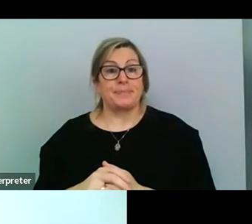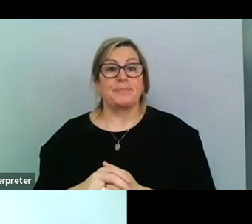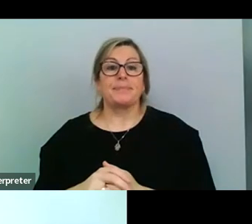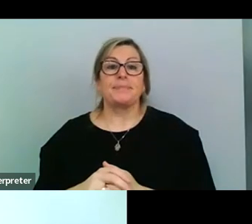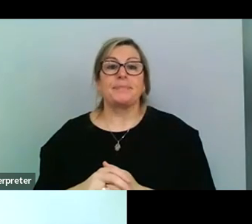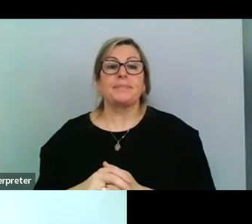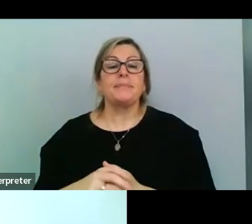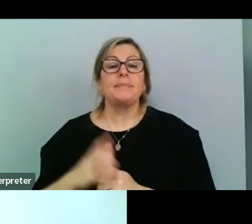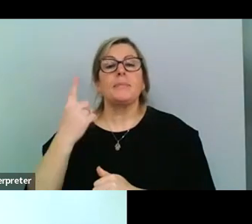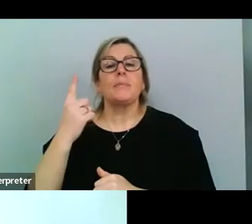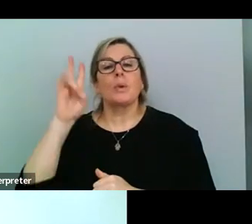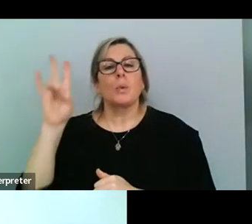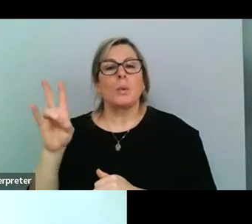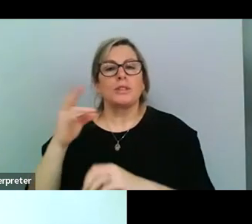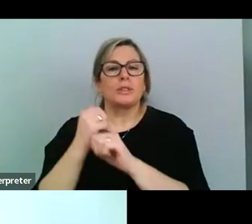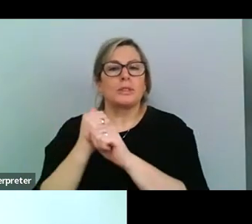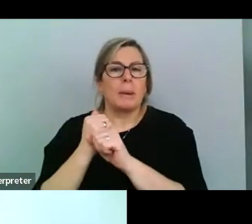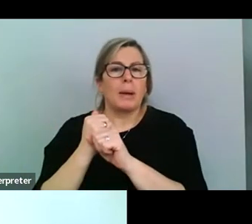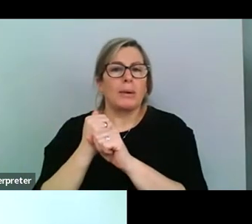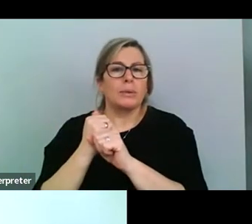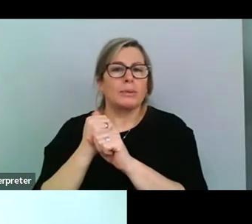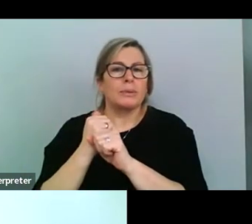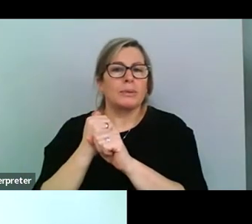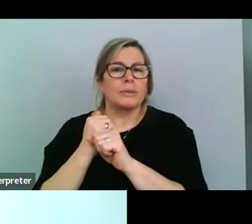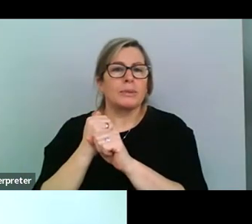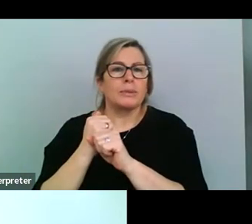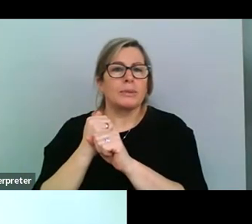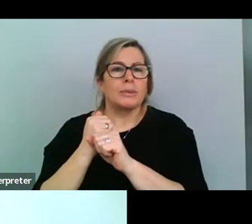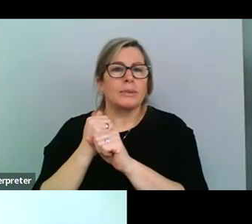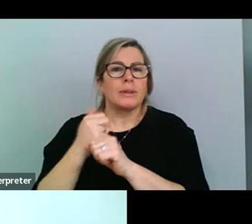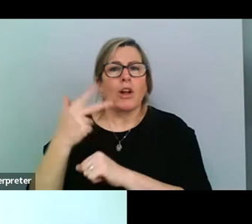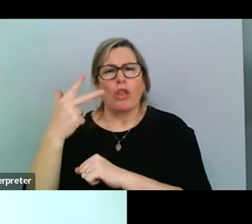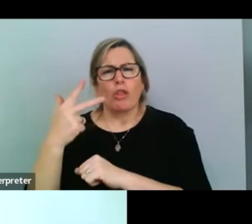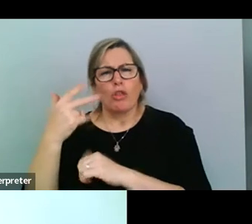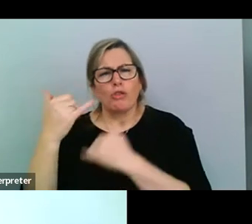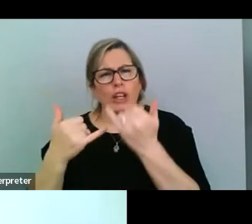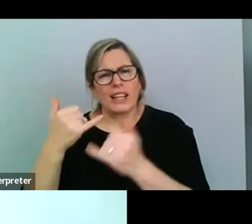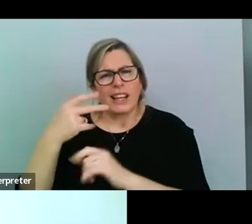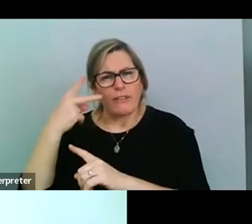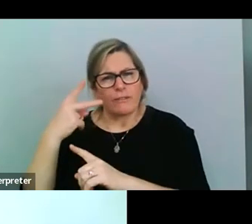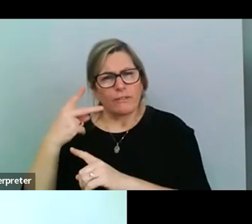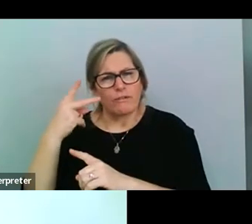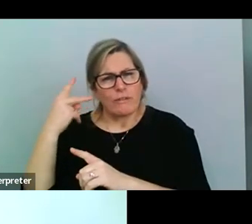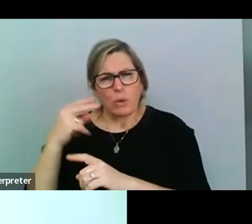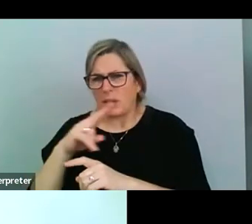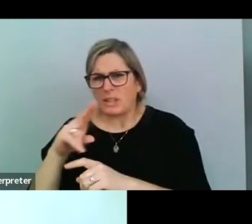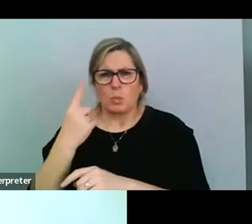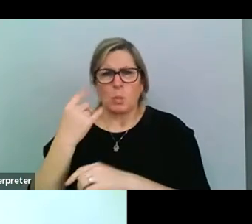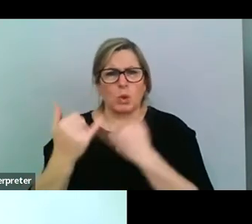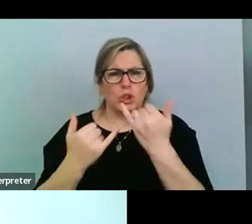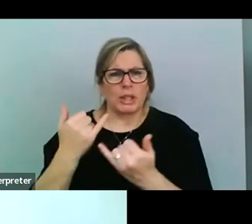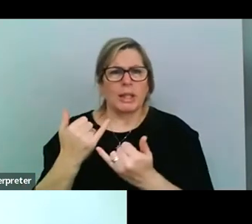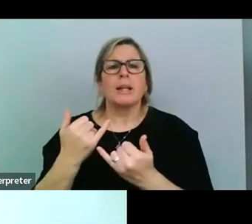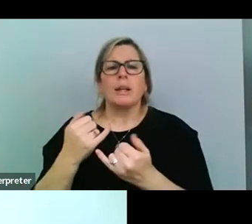There is a question here about it being a 3-year review and why not a 1-year review. So it was set